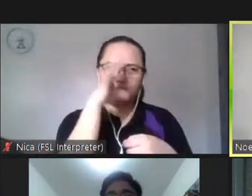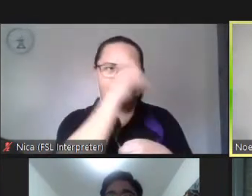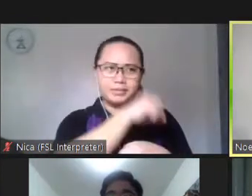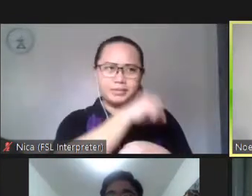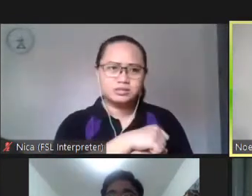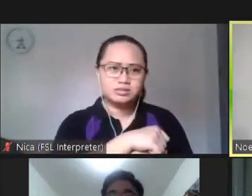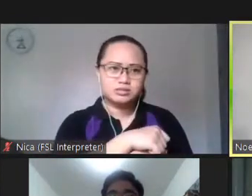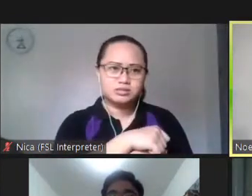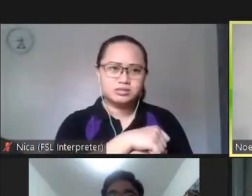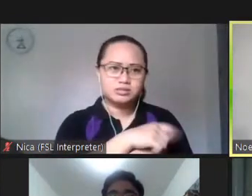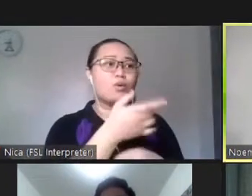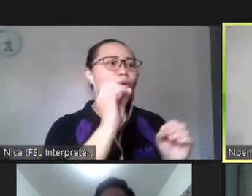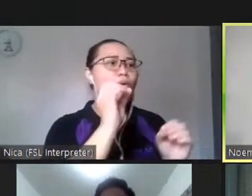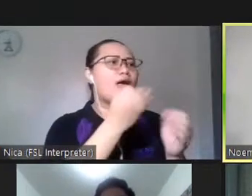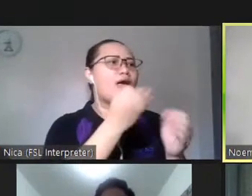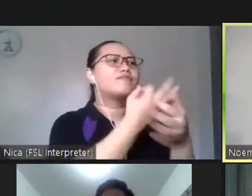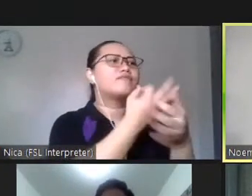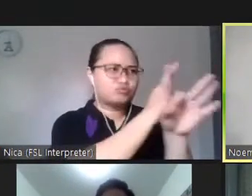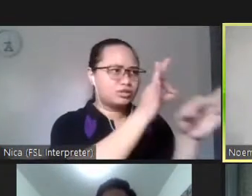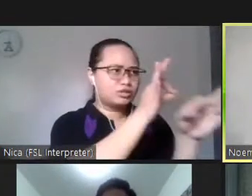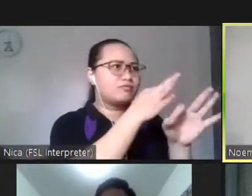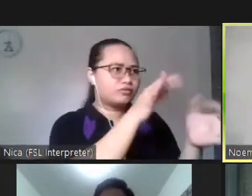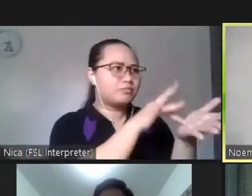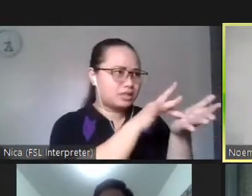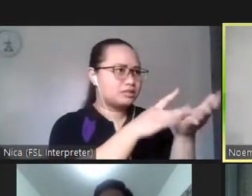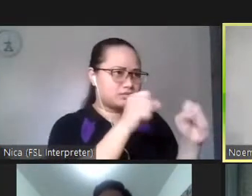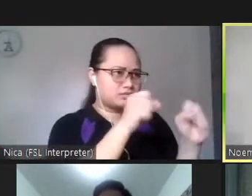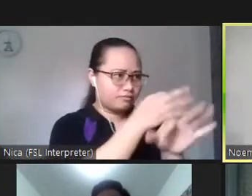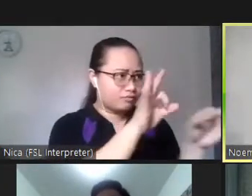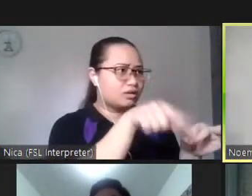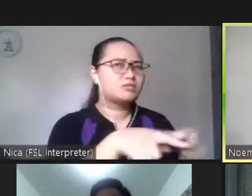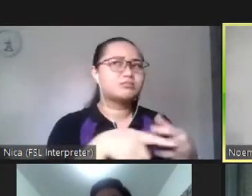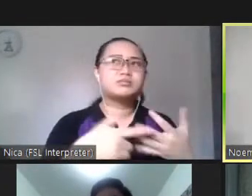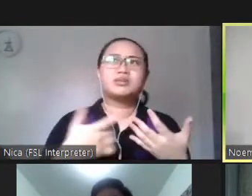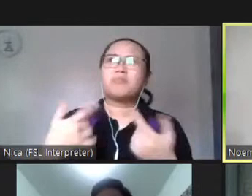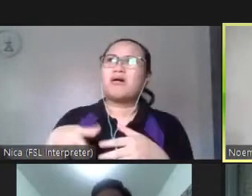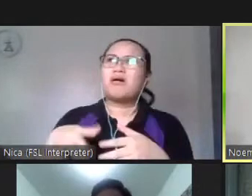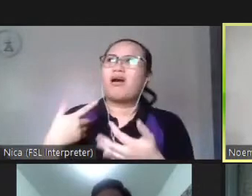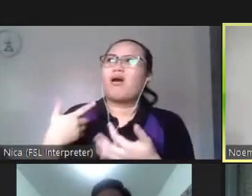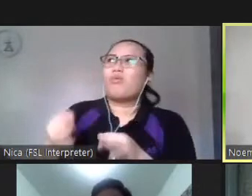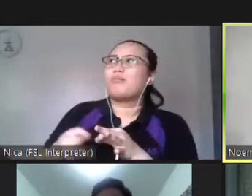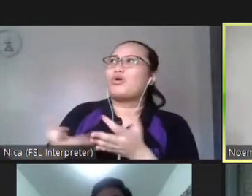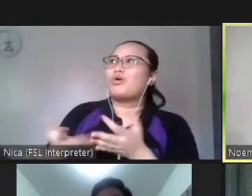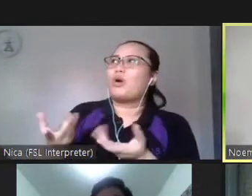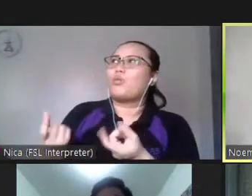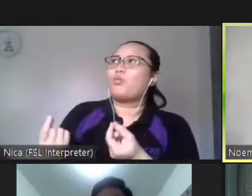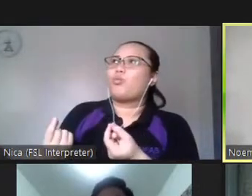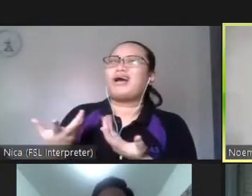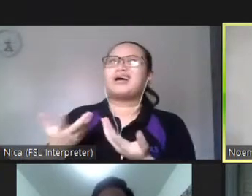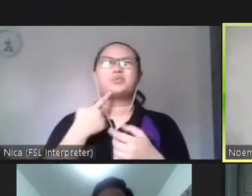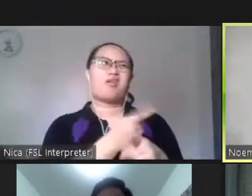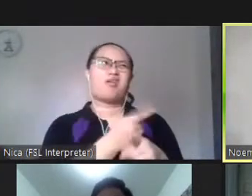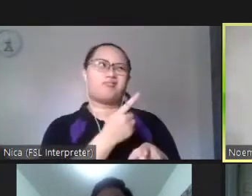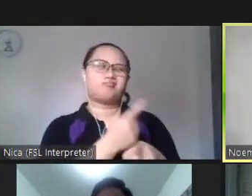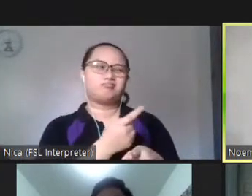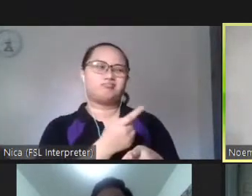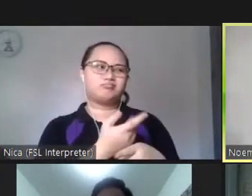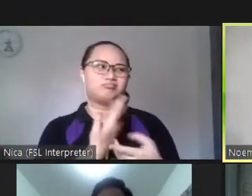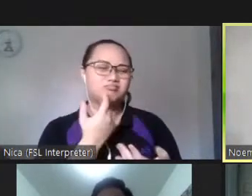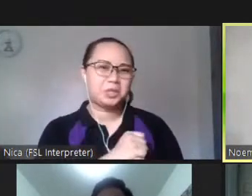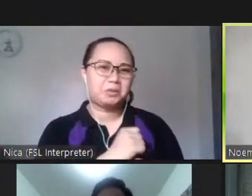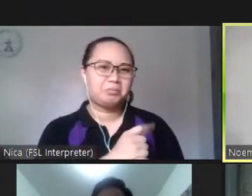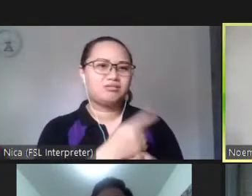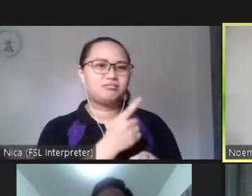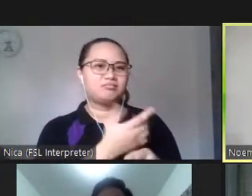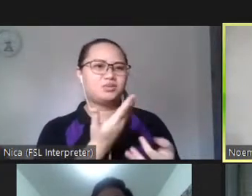libre lahat yan, pati gamot. Tapos sabi niya, yeah, pero wala ako interpreter. So parang shucks, oo nga. Hindi ko naman siya pwede samahan because that